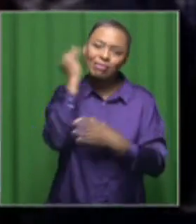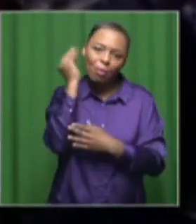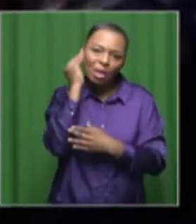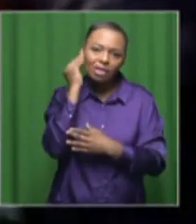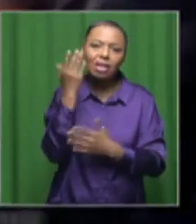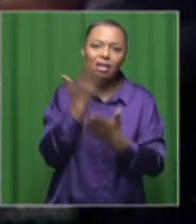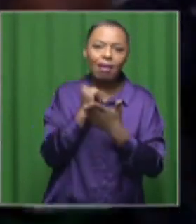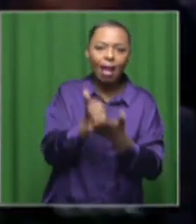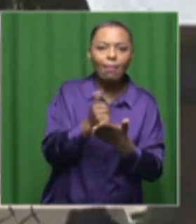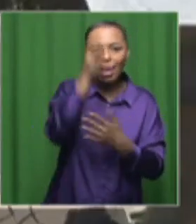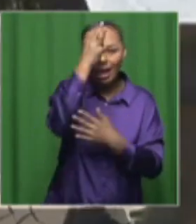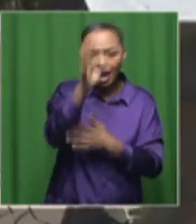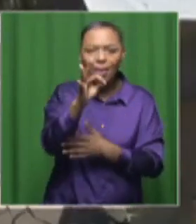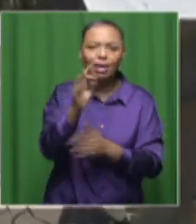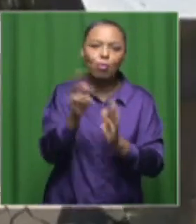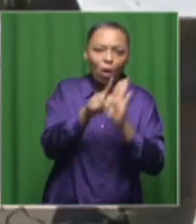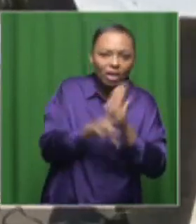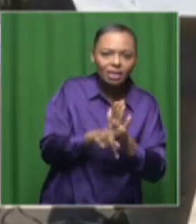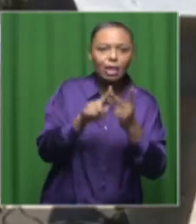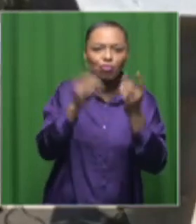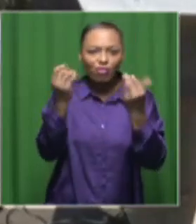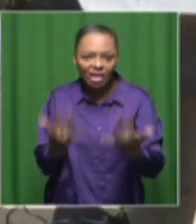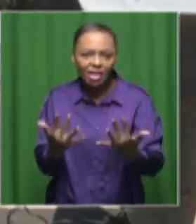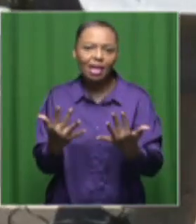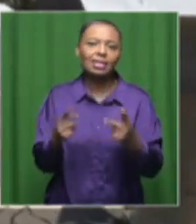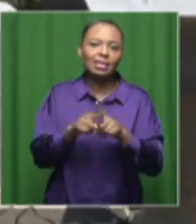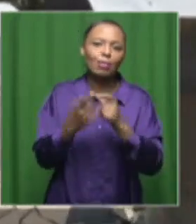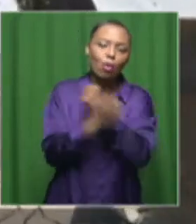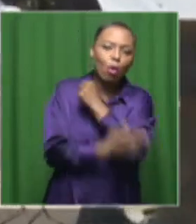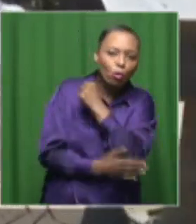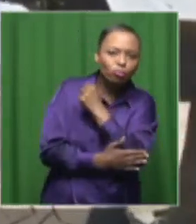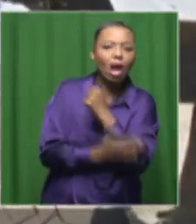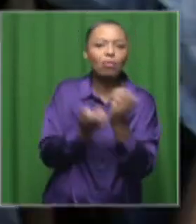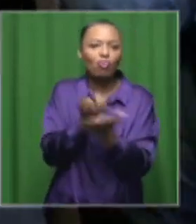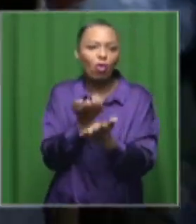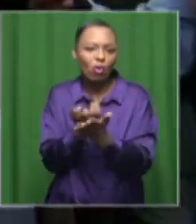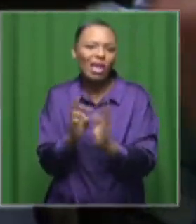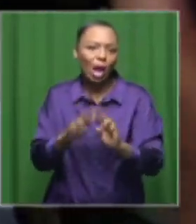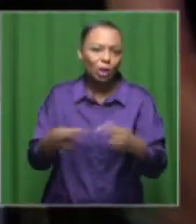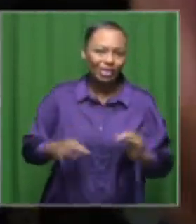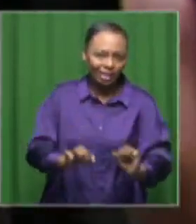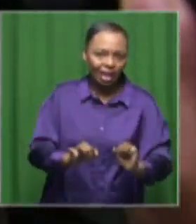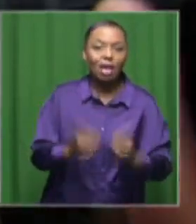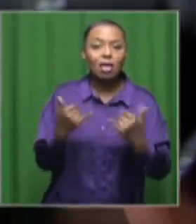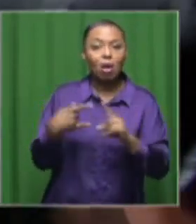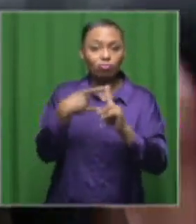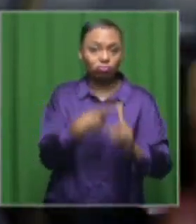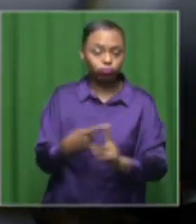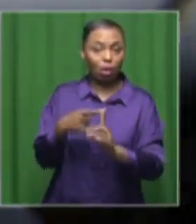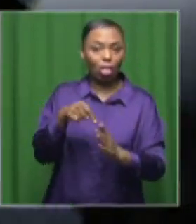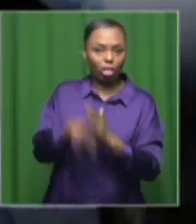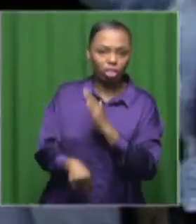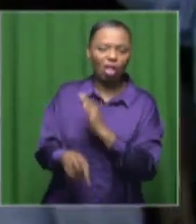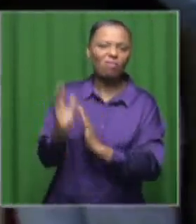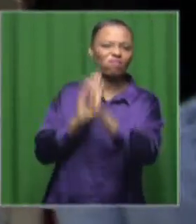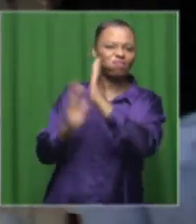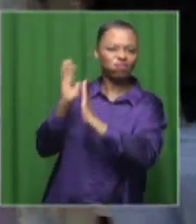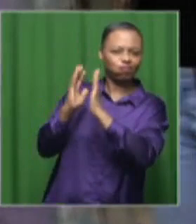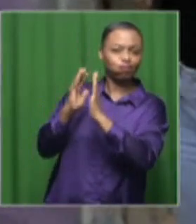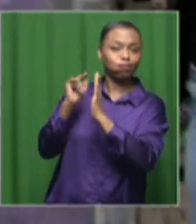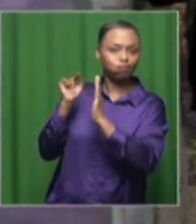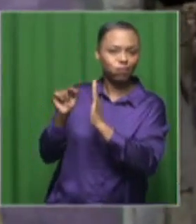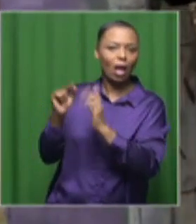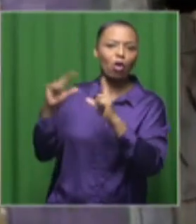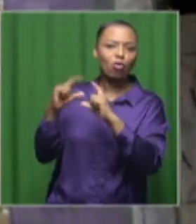policies, budgets and distributes the country's economic resources. And joining us now virtually to talk more about this, we